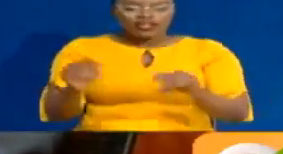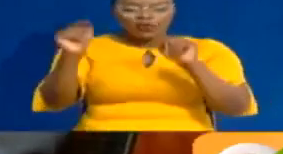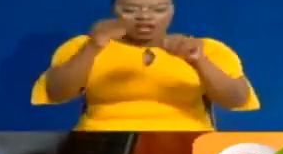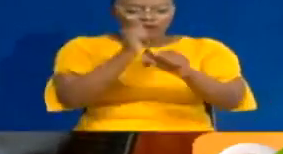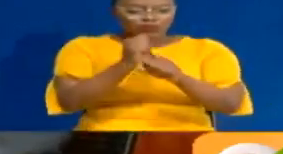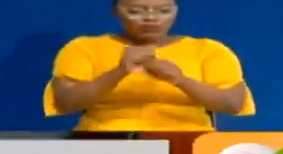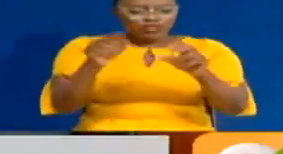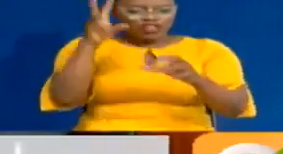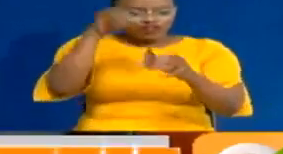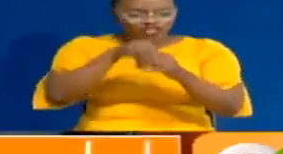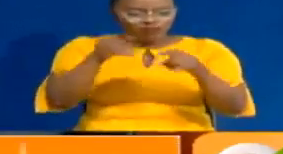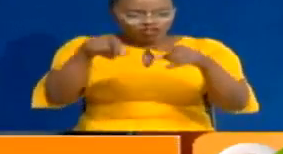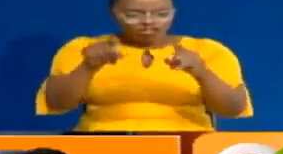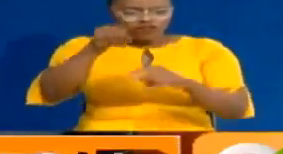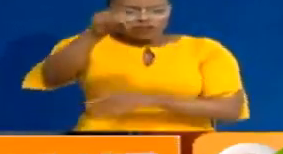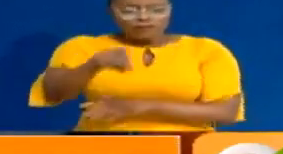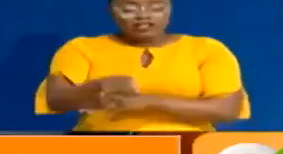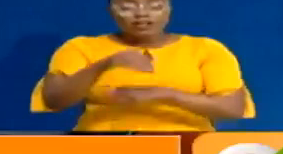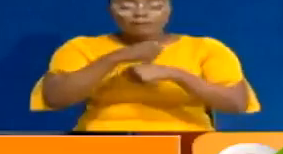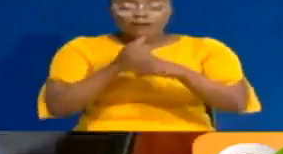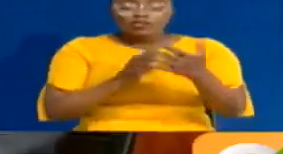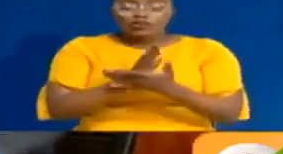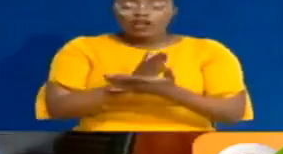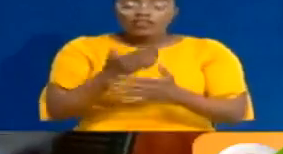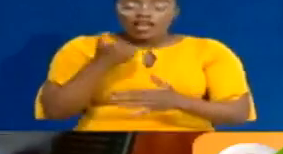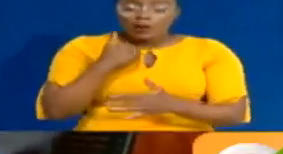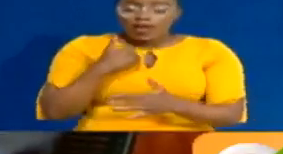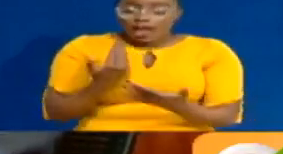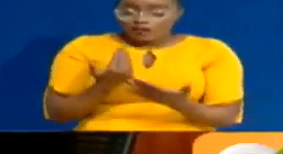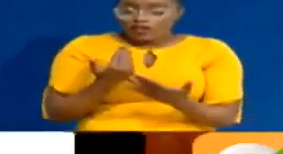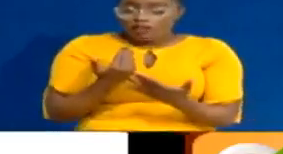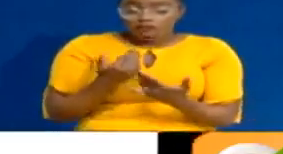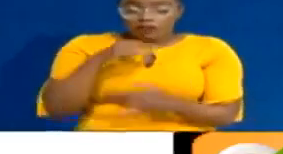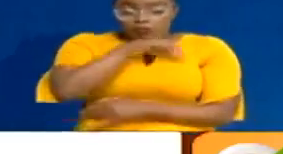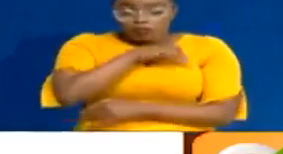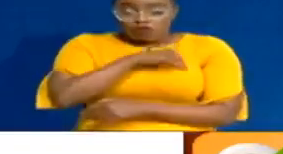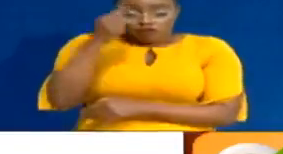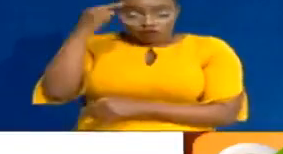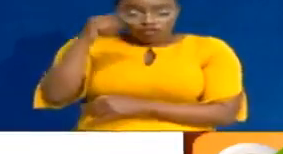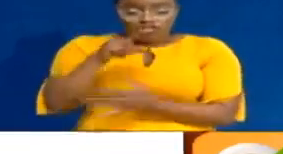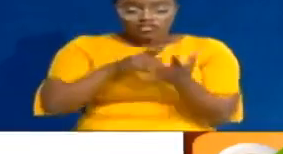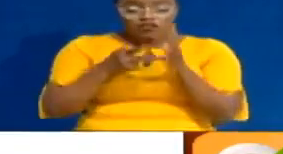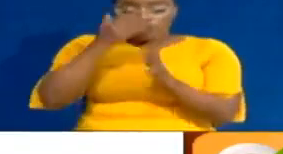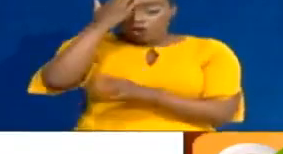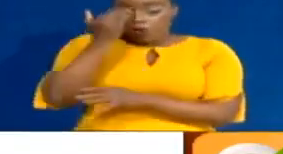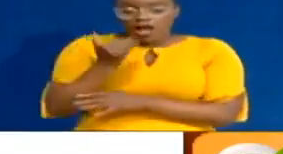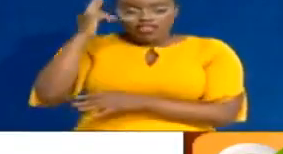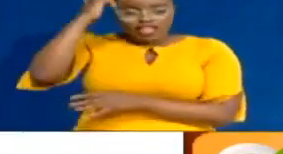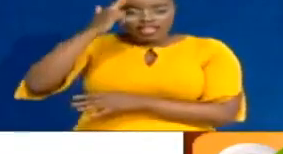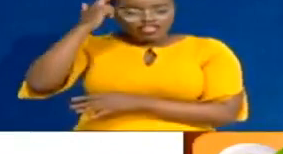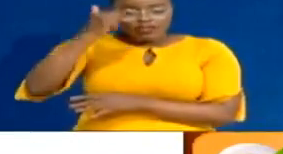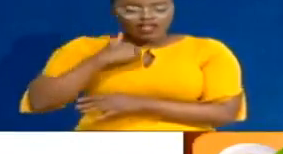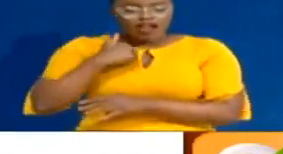an investment yourself, you must also ensure that there are returns on those projects. So hence the reason why you